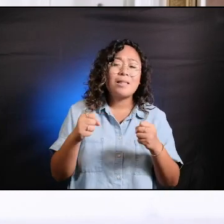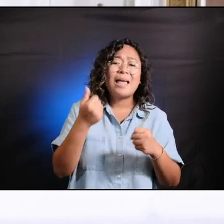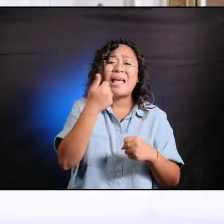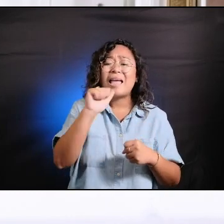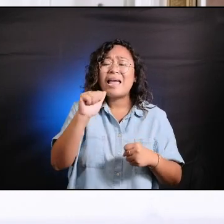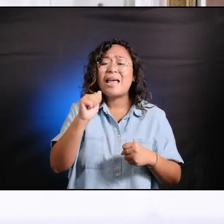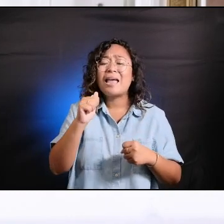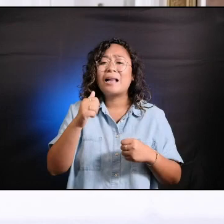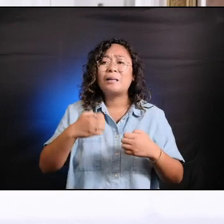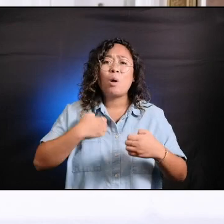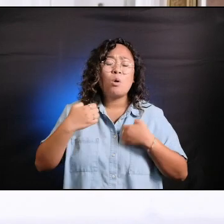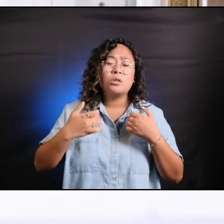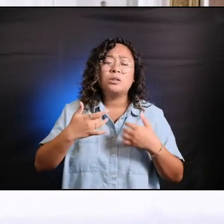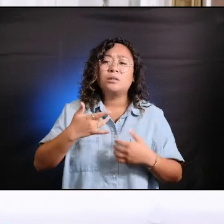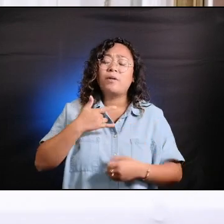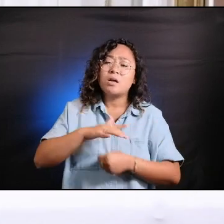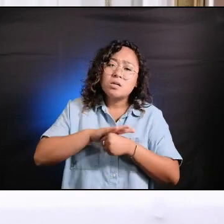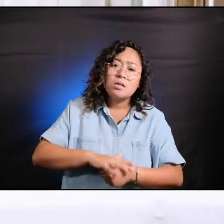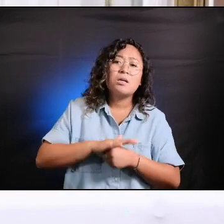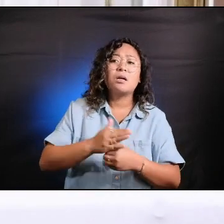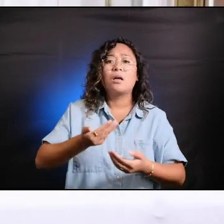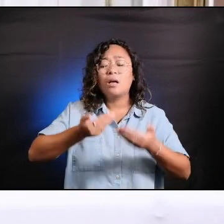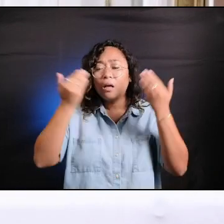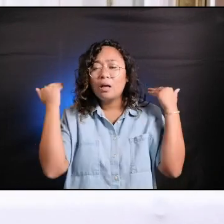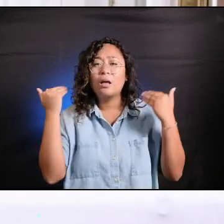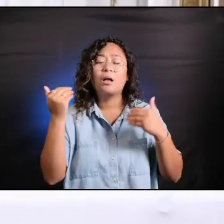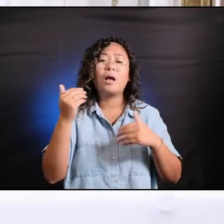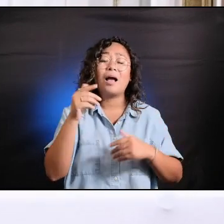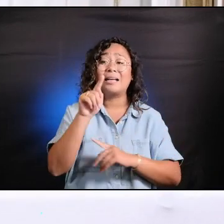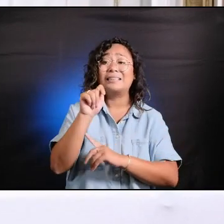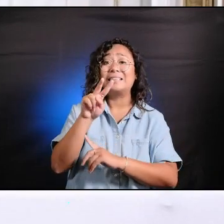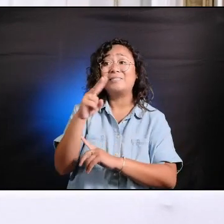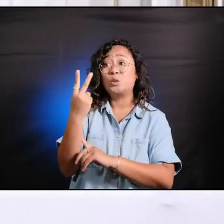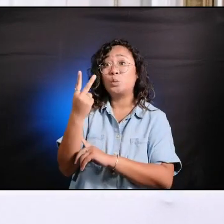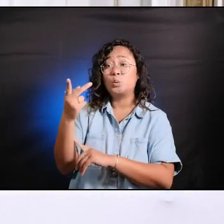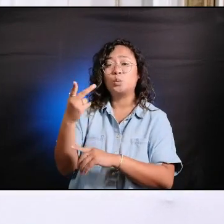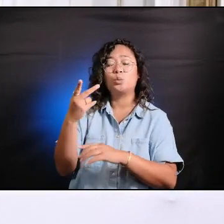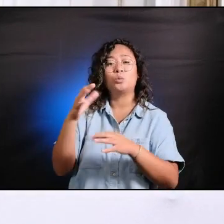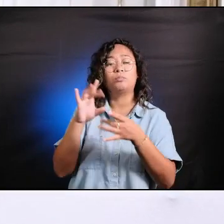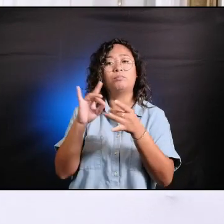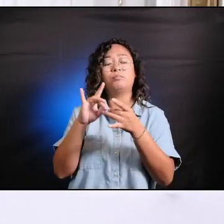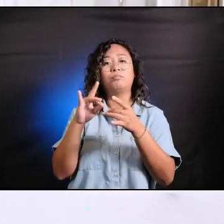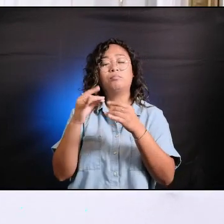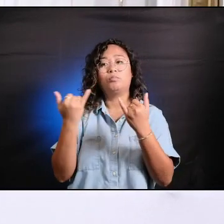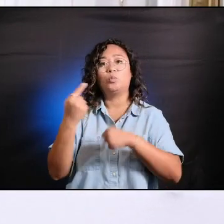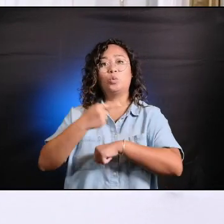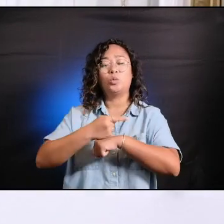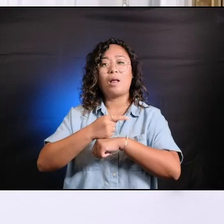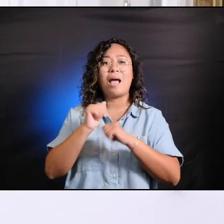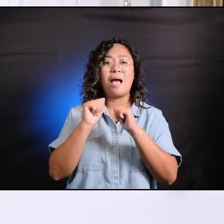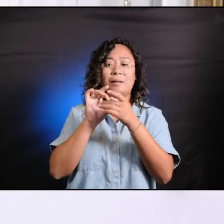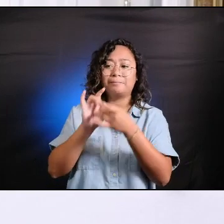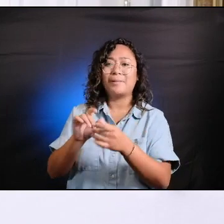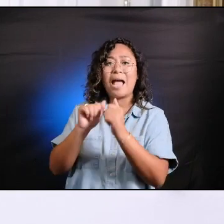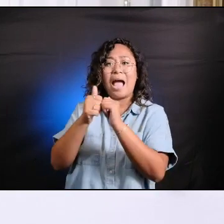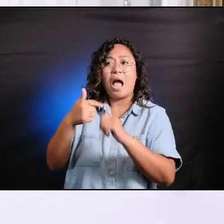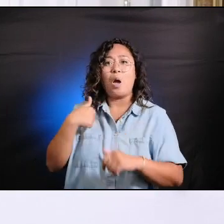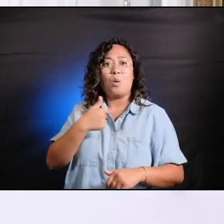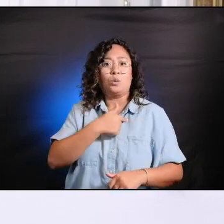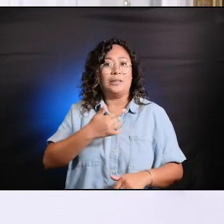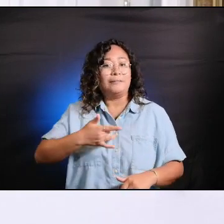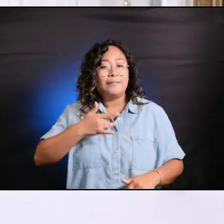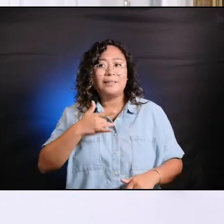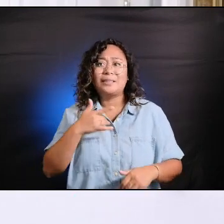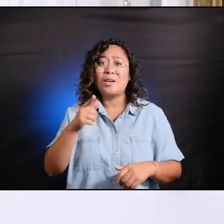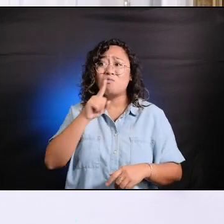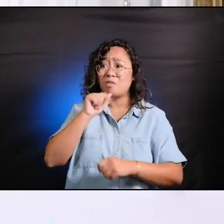emotional strain, TV2 actually did an excellent expose today in reference to how we are all feeling. We're all